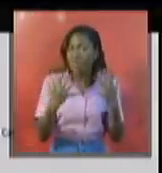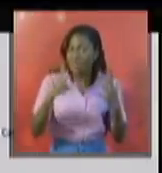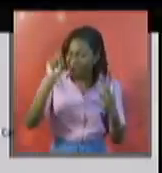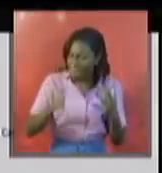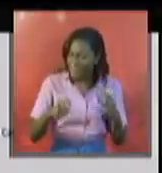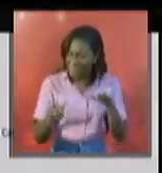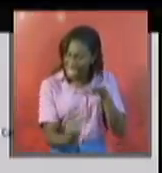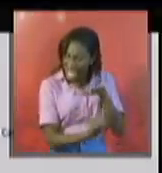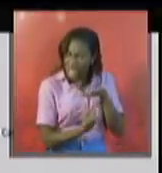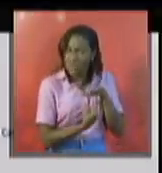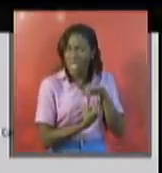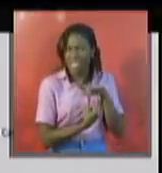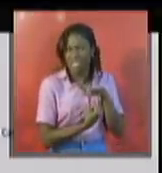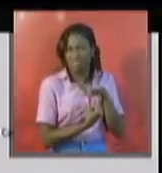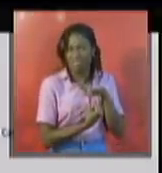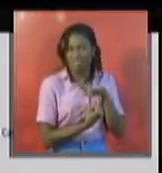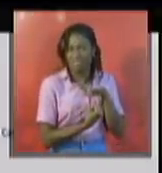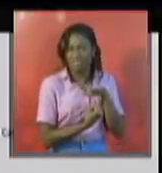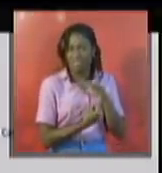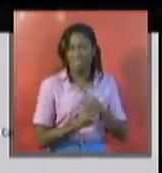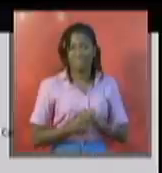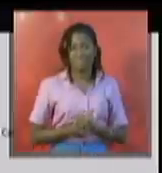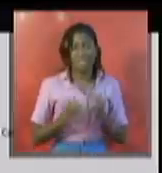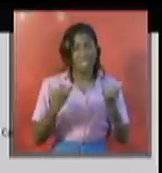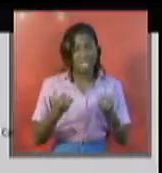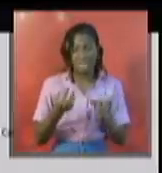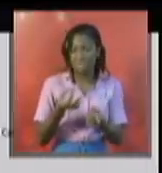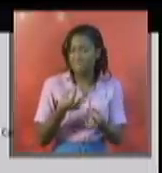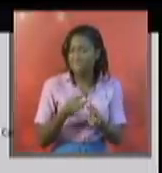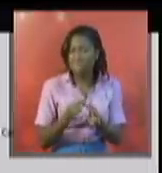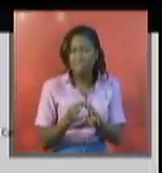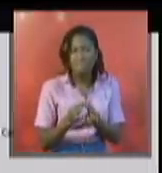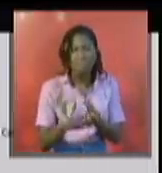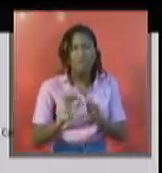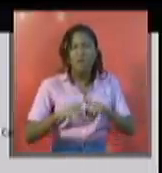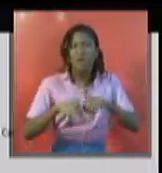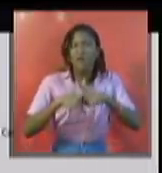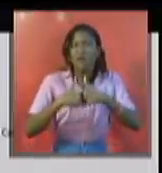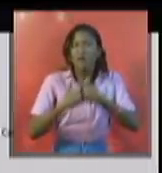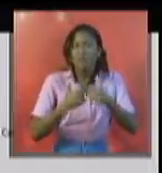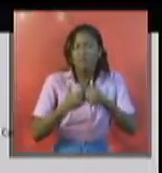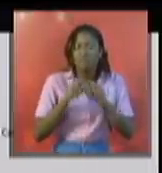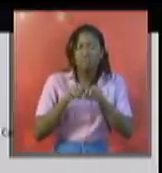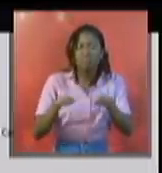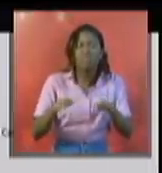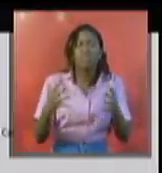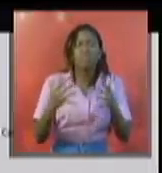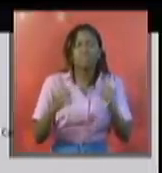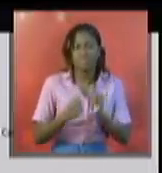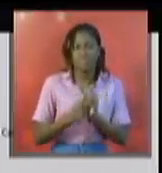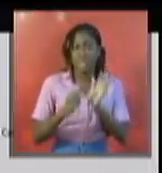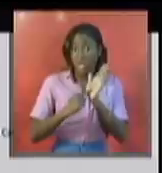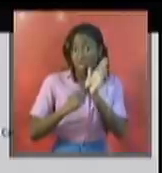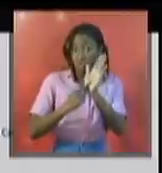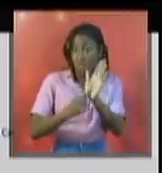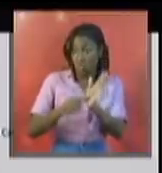this. The basic mechanics of this mathematical principle dictate that even if